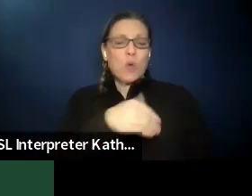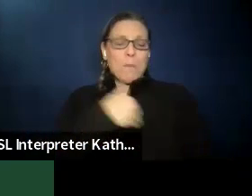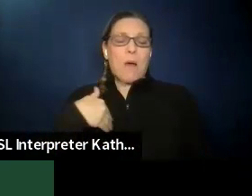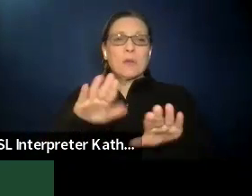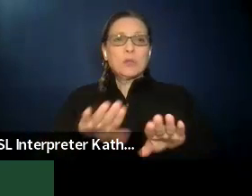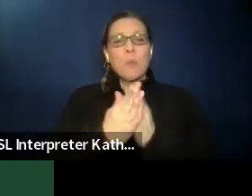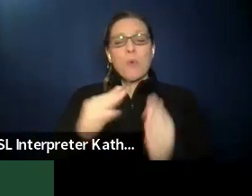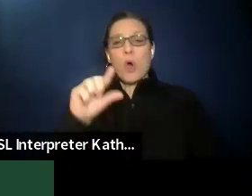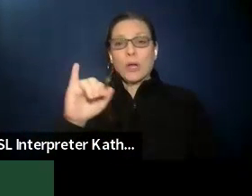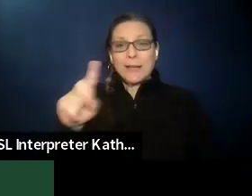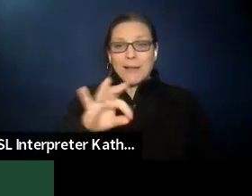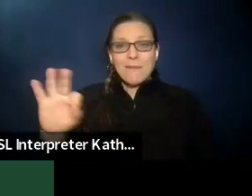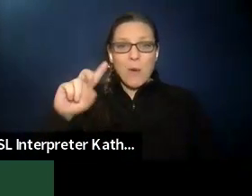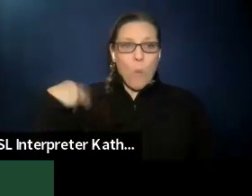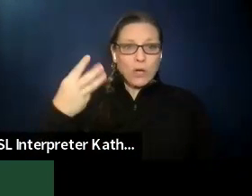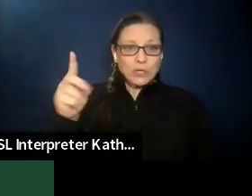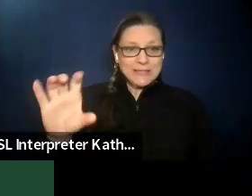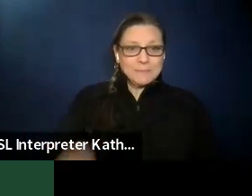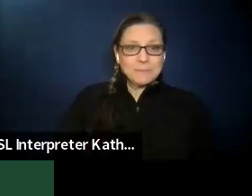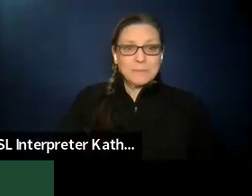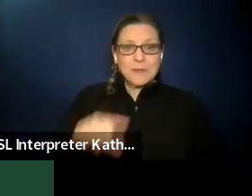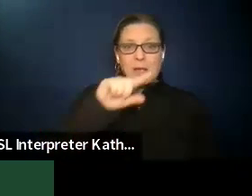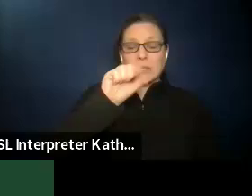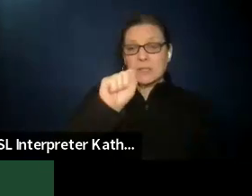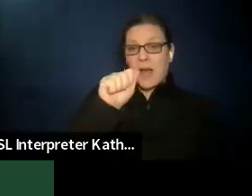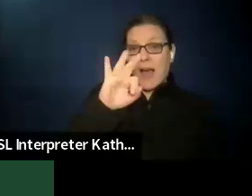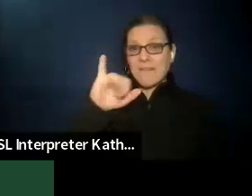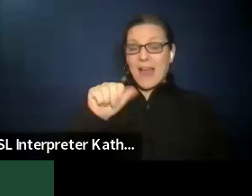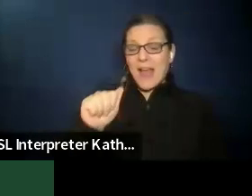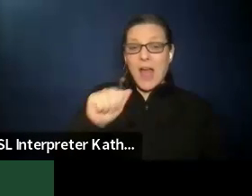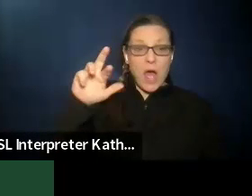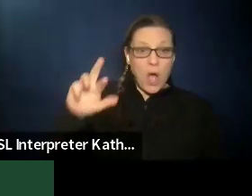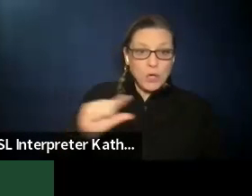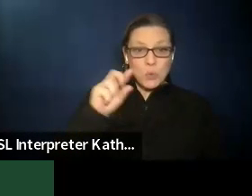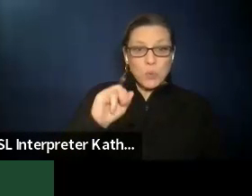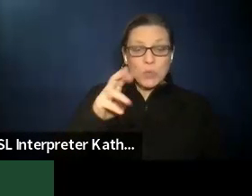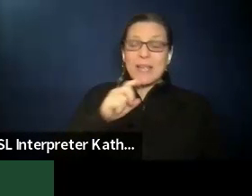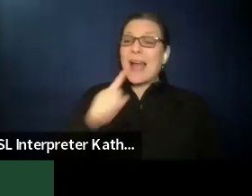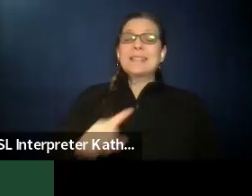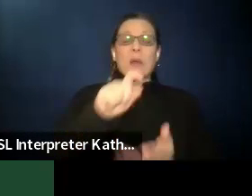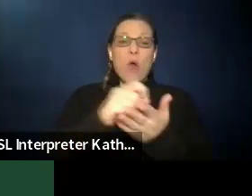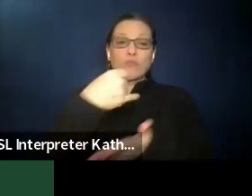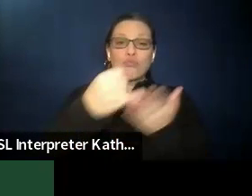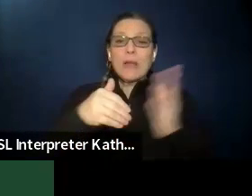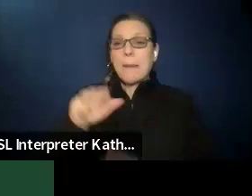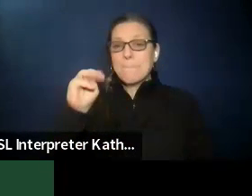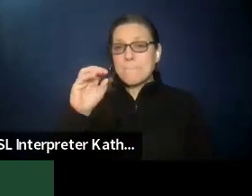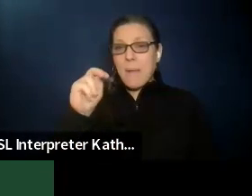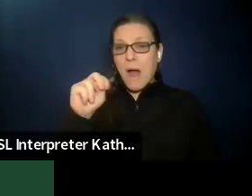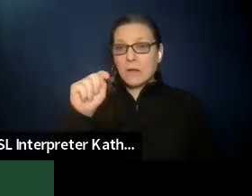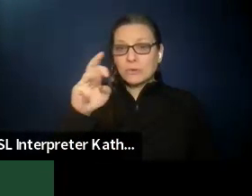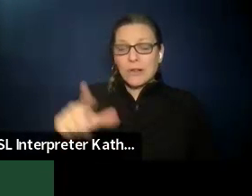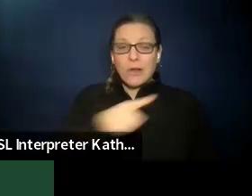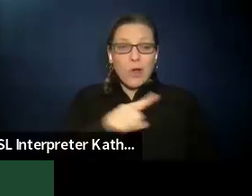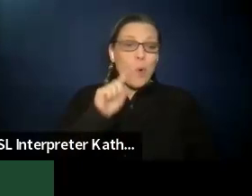Guild of DC. Safiya Zerrougui is a cartoonist, character designer, and illustrator based in Montreal. Her work